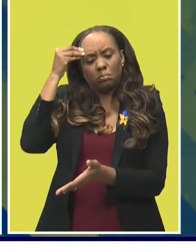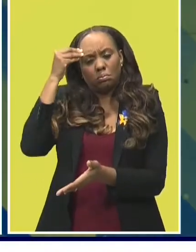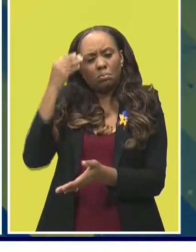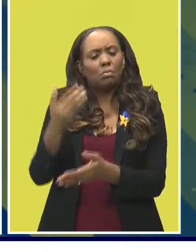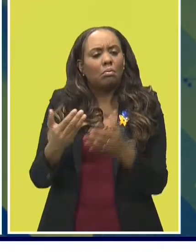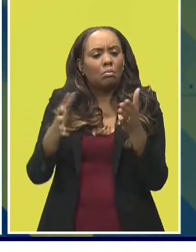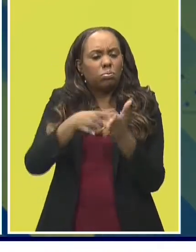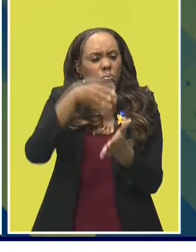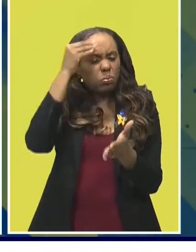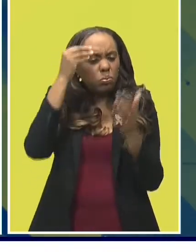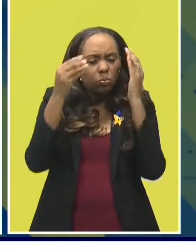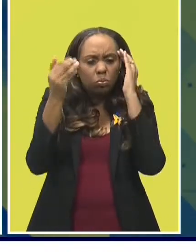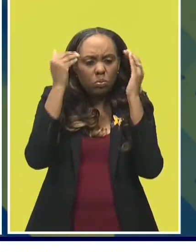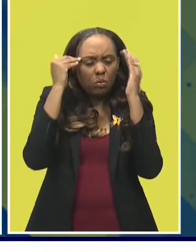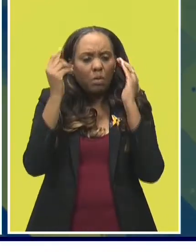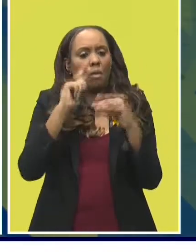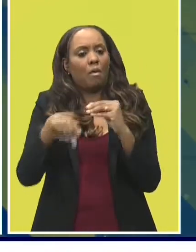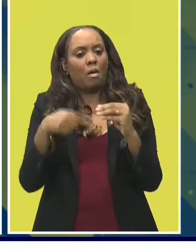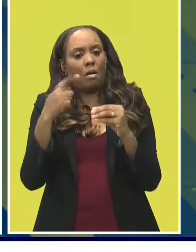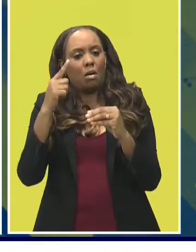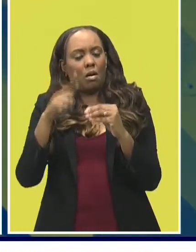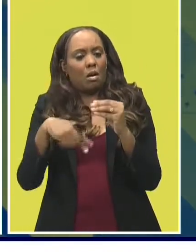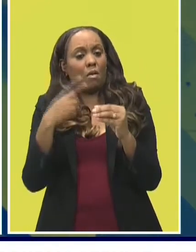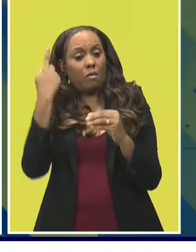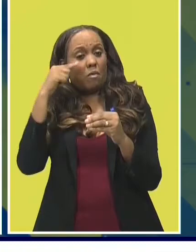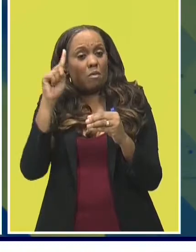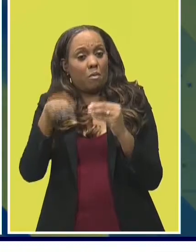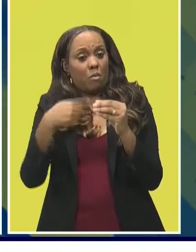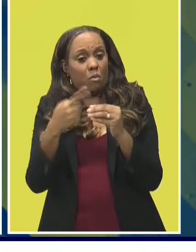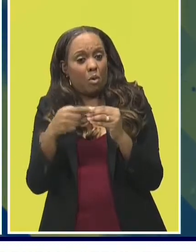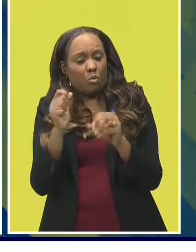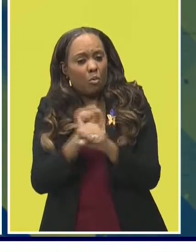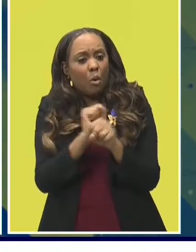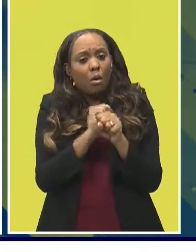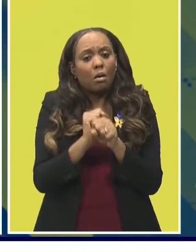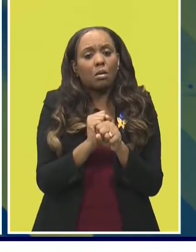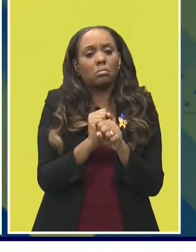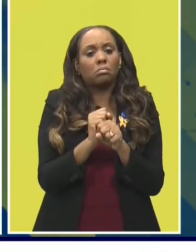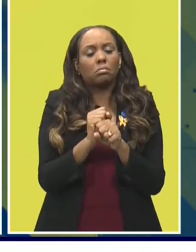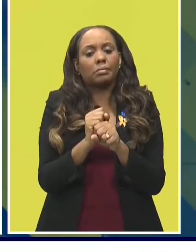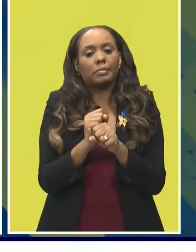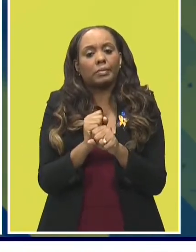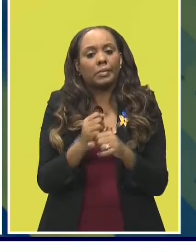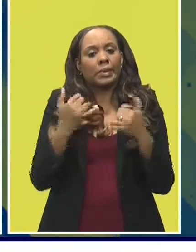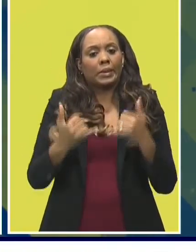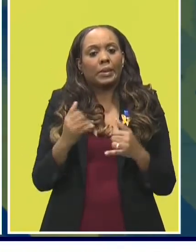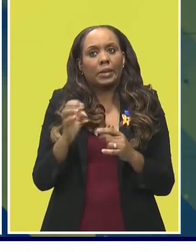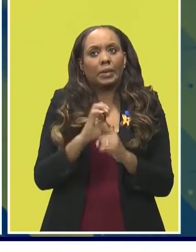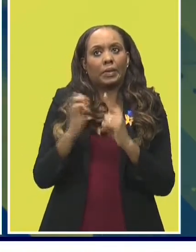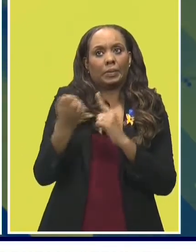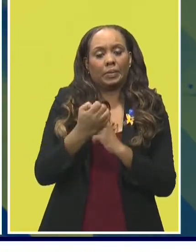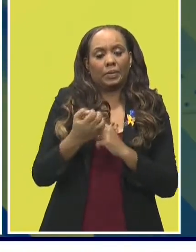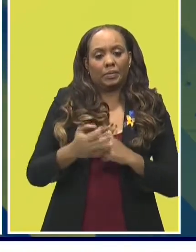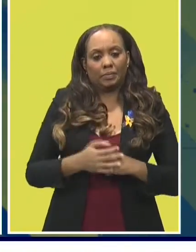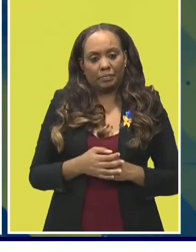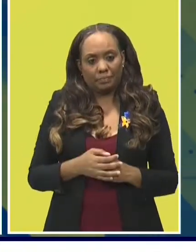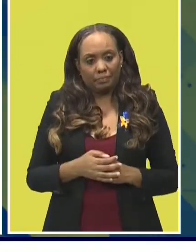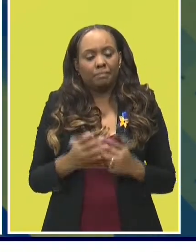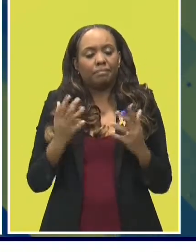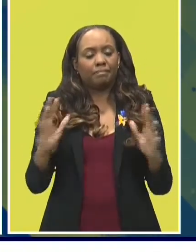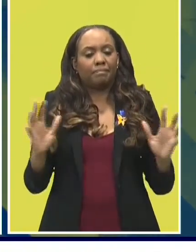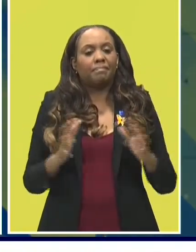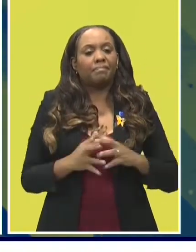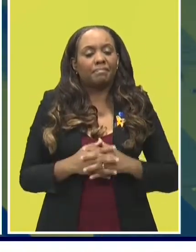for operating in today's global environment. The MOU stands for 3 years in the first instance. Shane